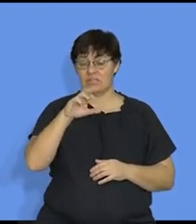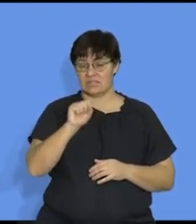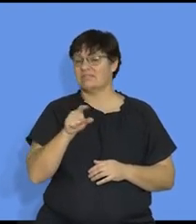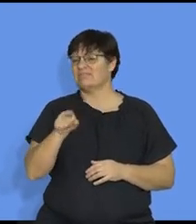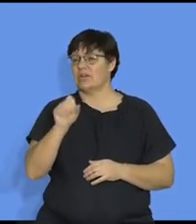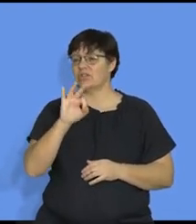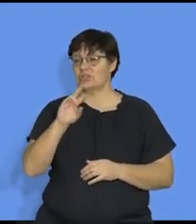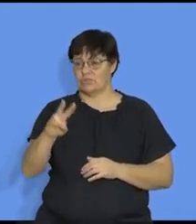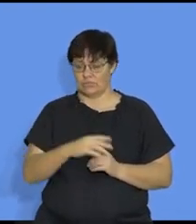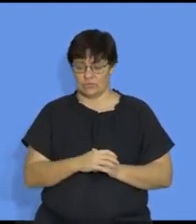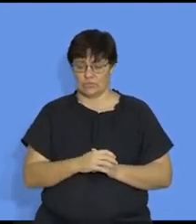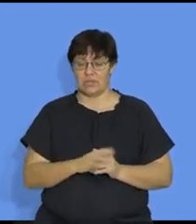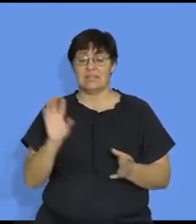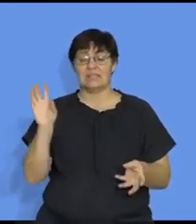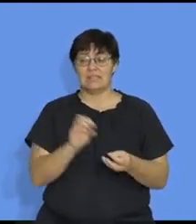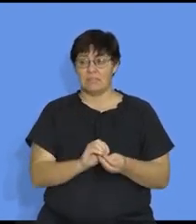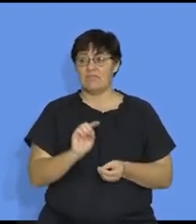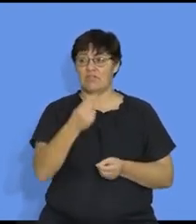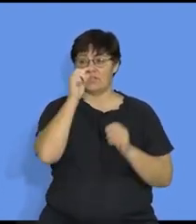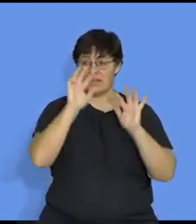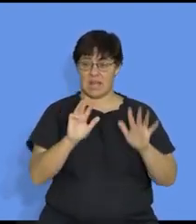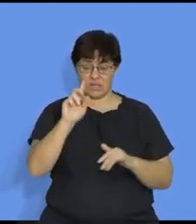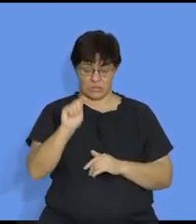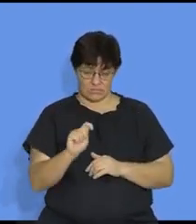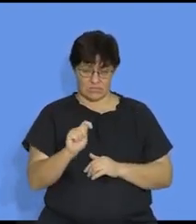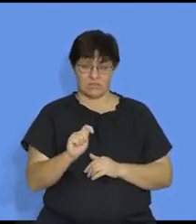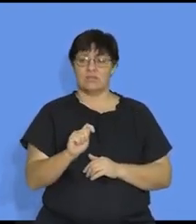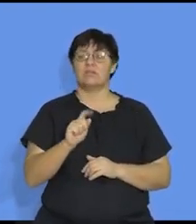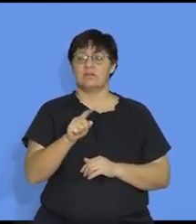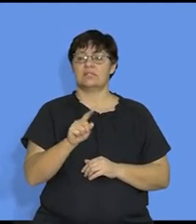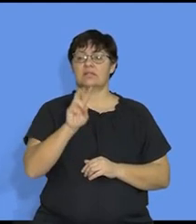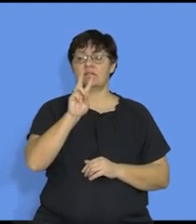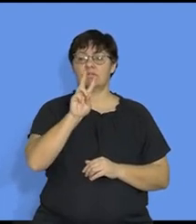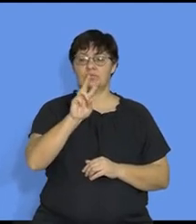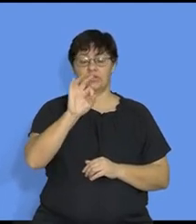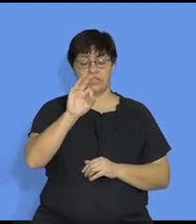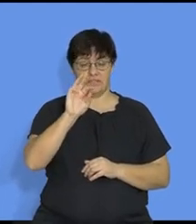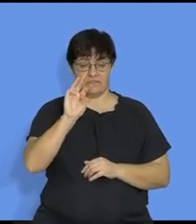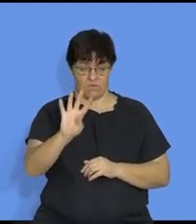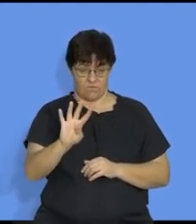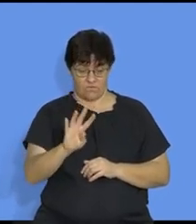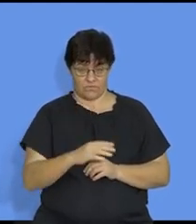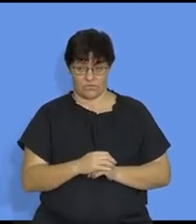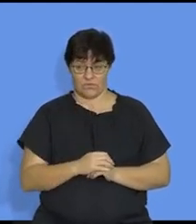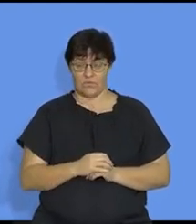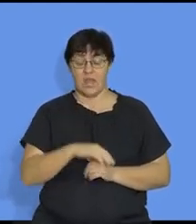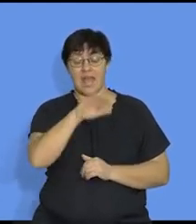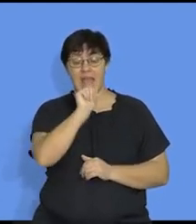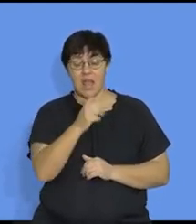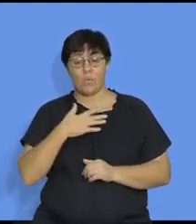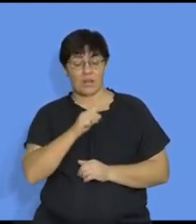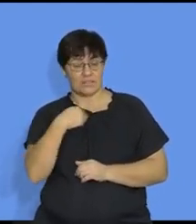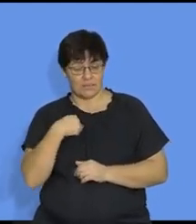32, and the sum of the first 9 terms in the sequence is 234.